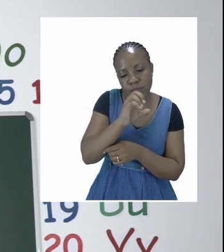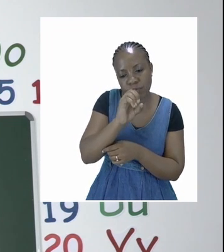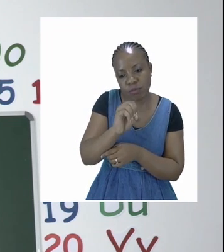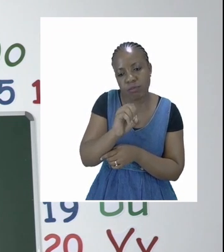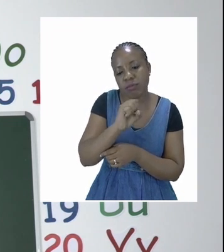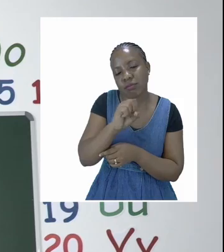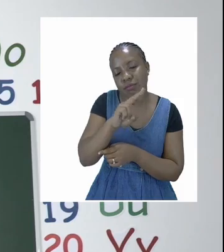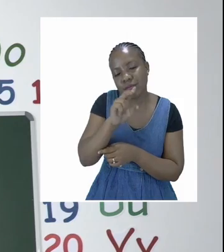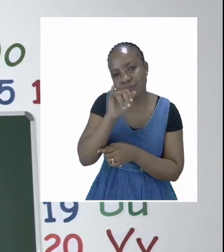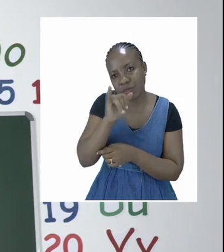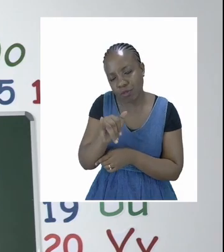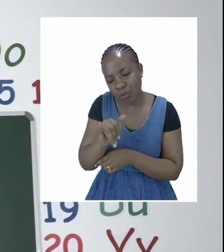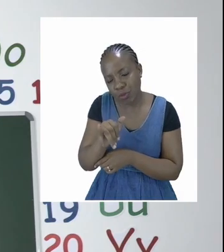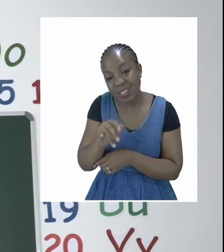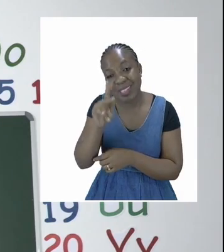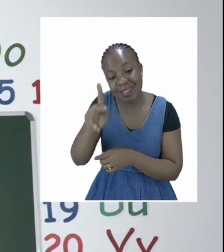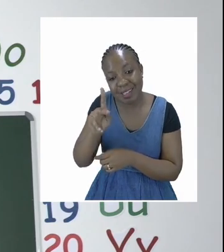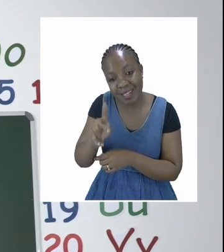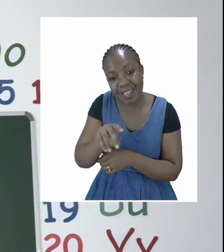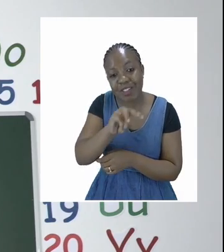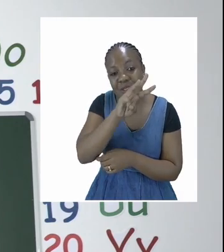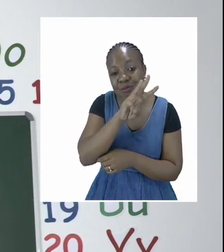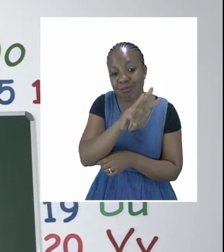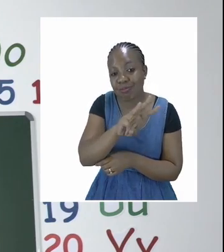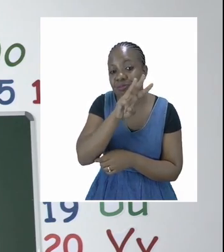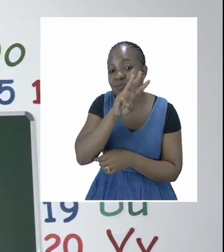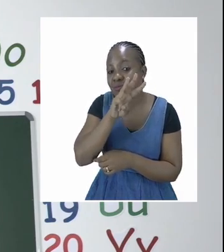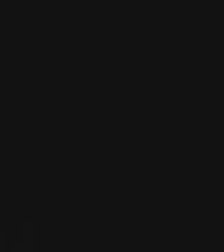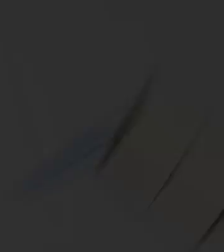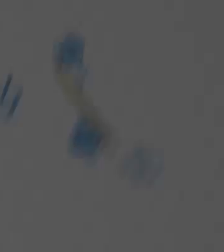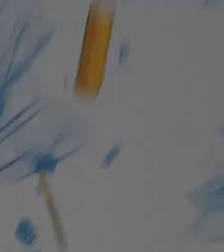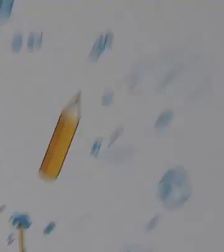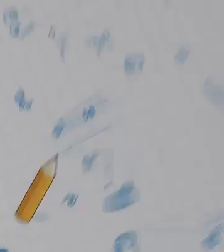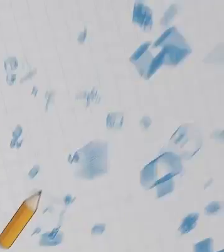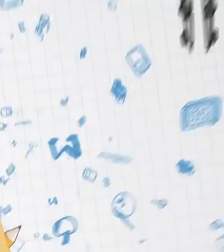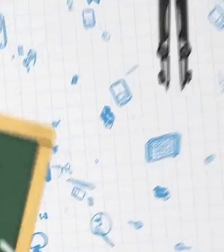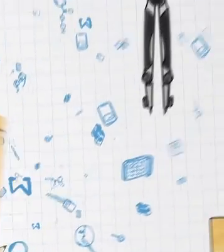our website, Zoshi Online.